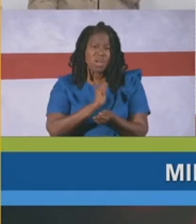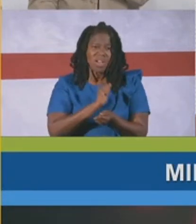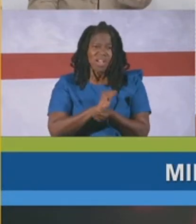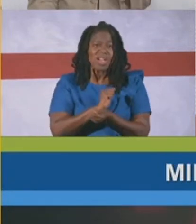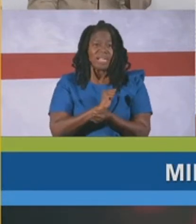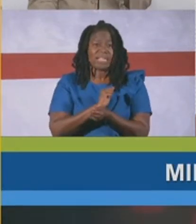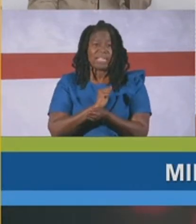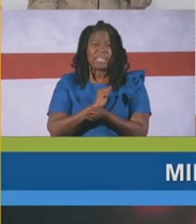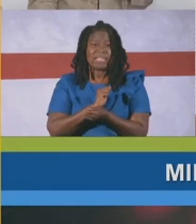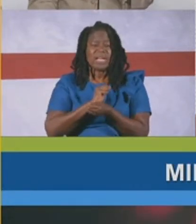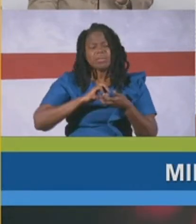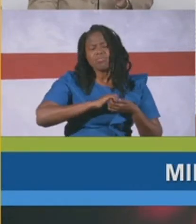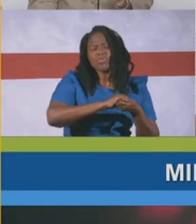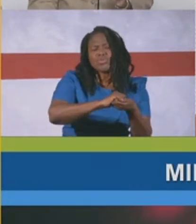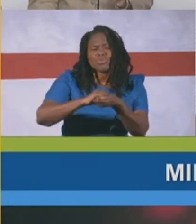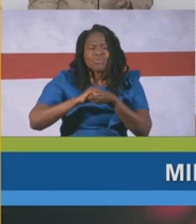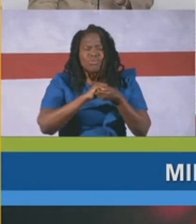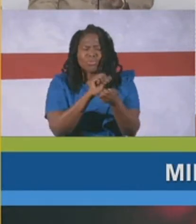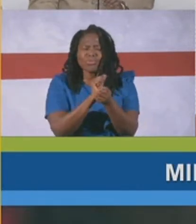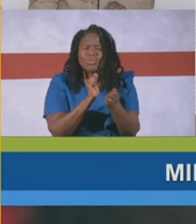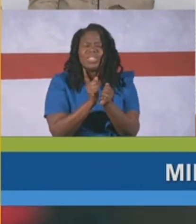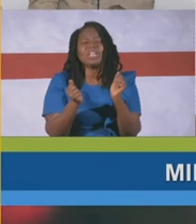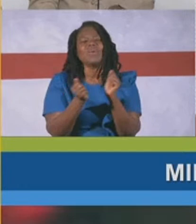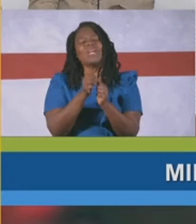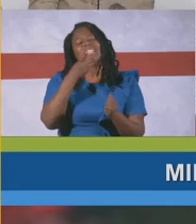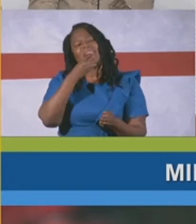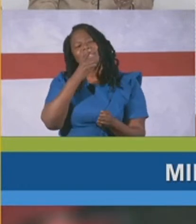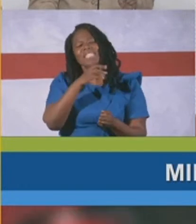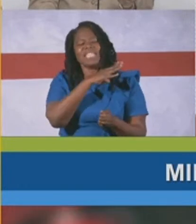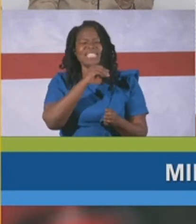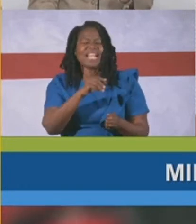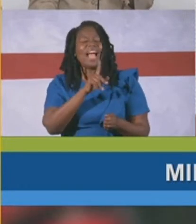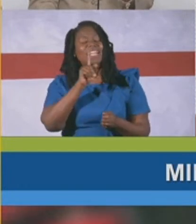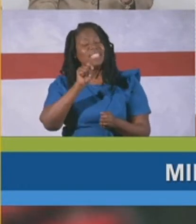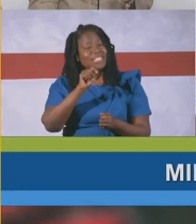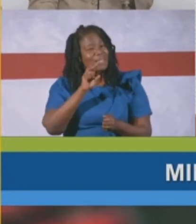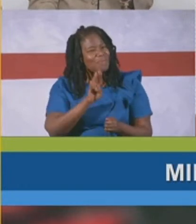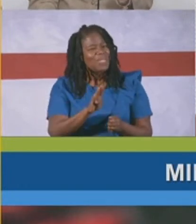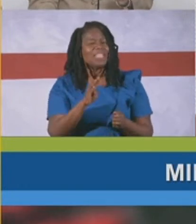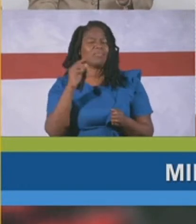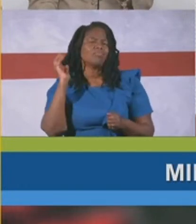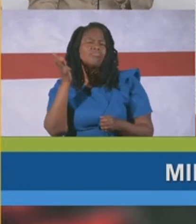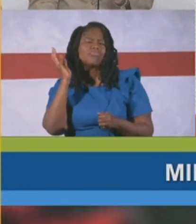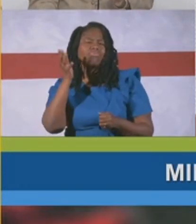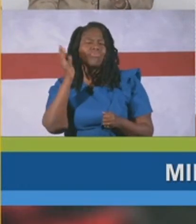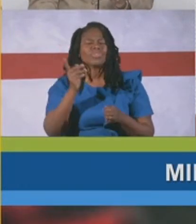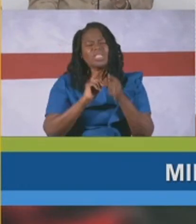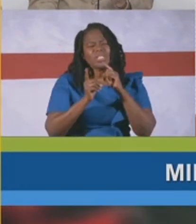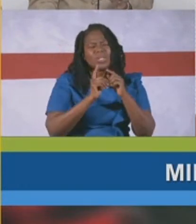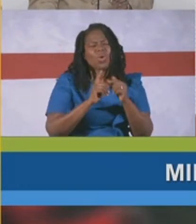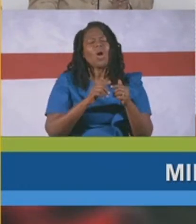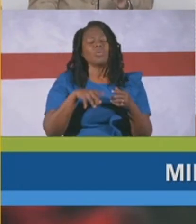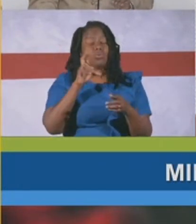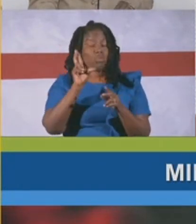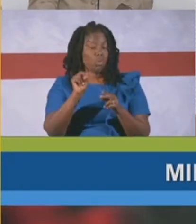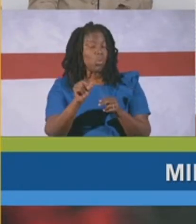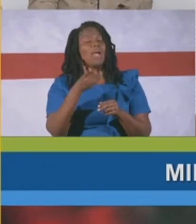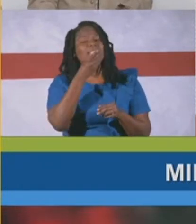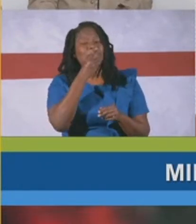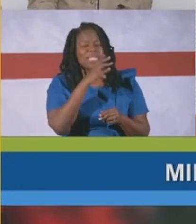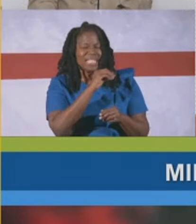both diabetes and TB to address, with diabetes and HIV to address